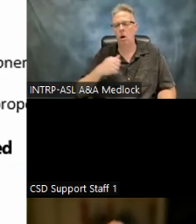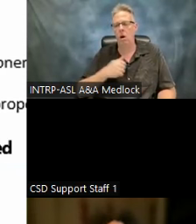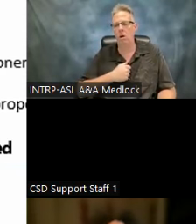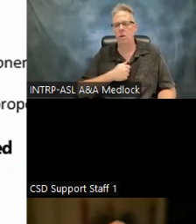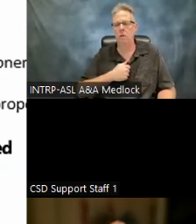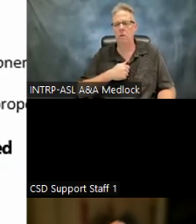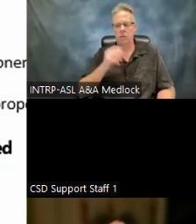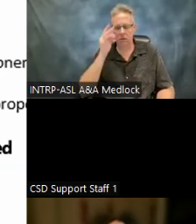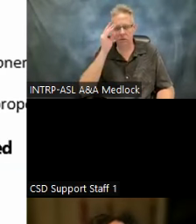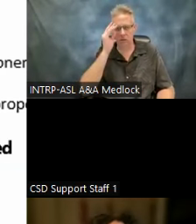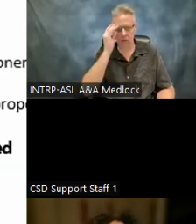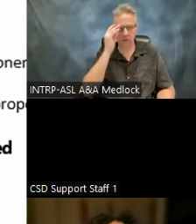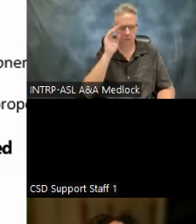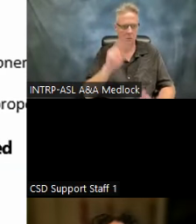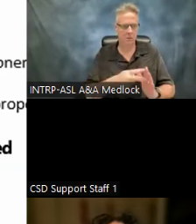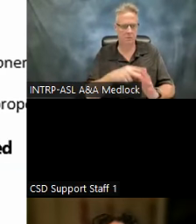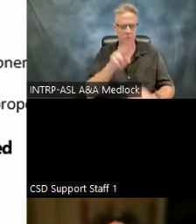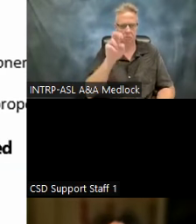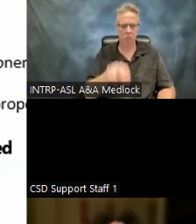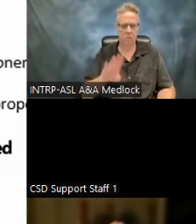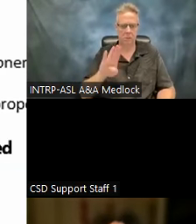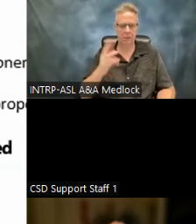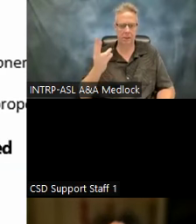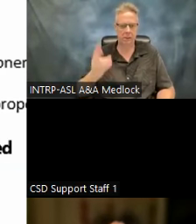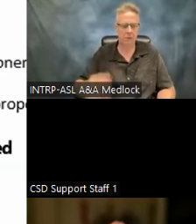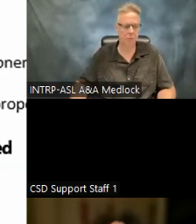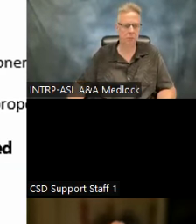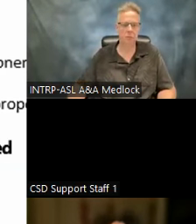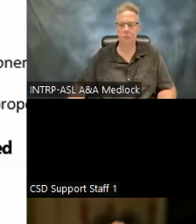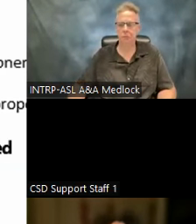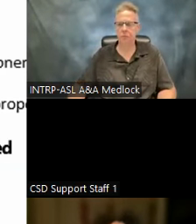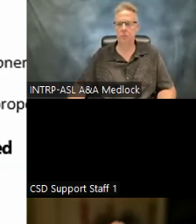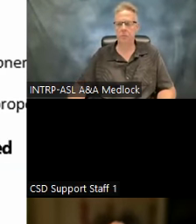can we move on to B6?